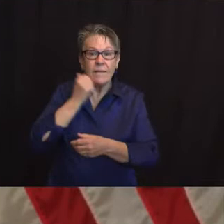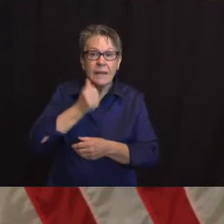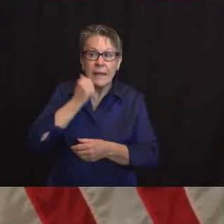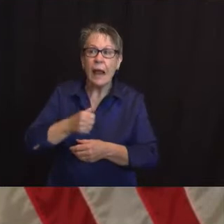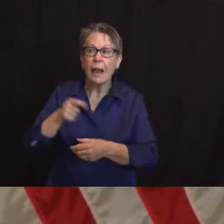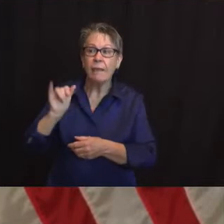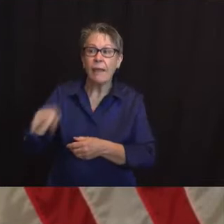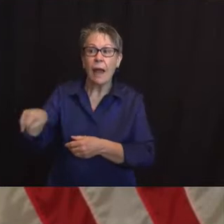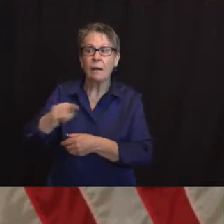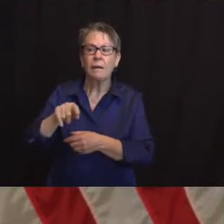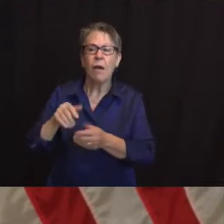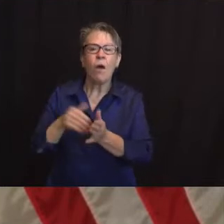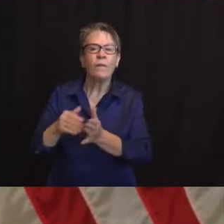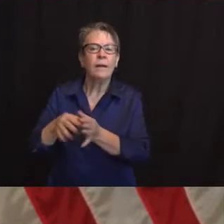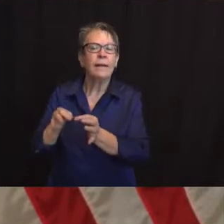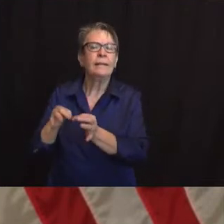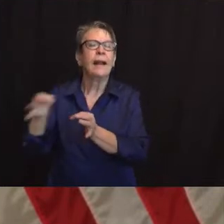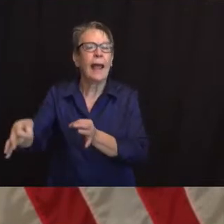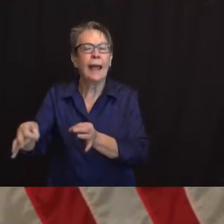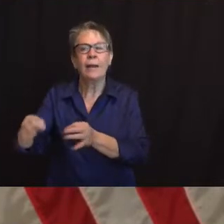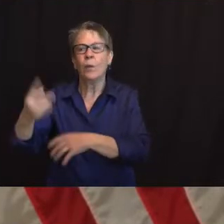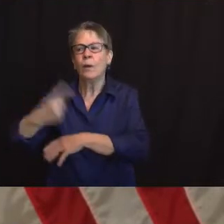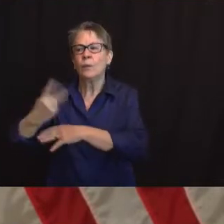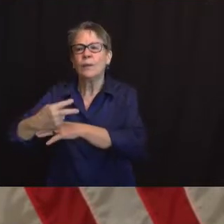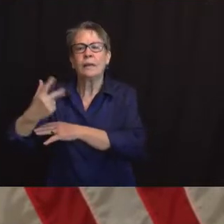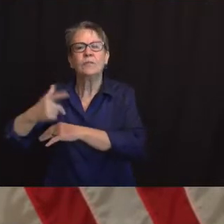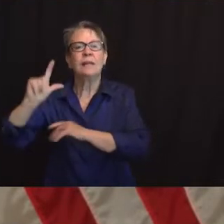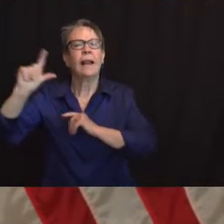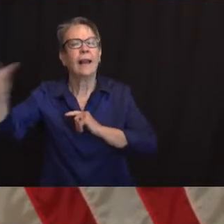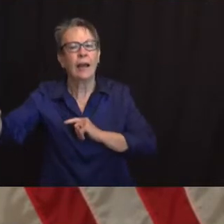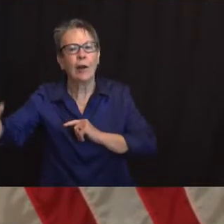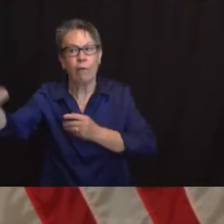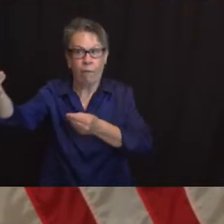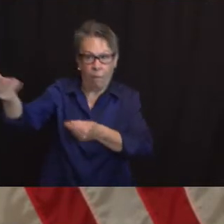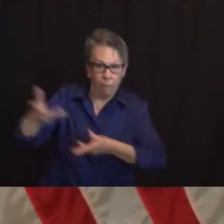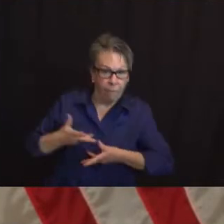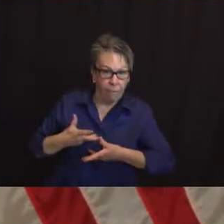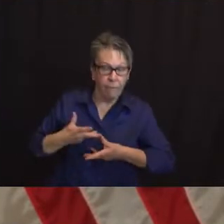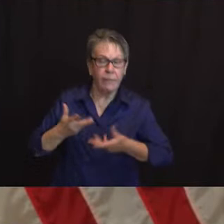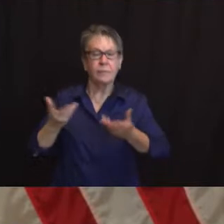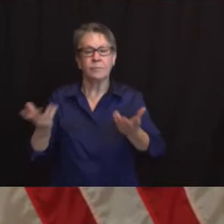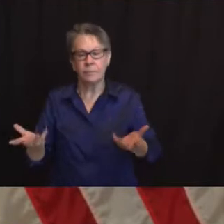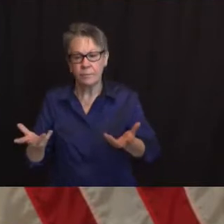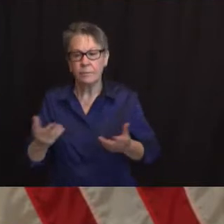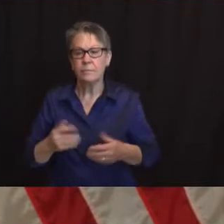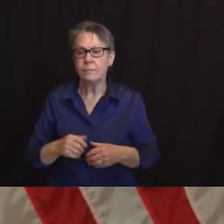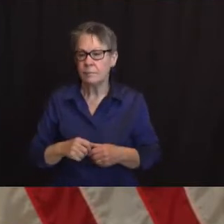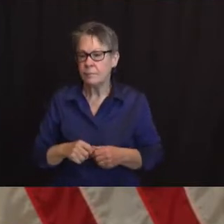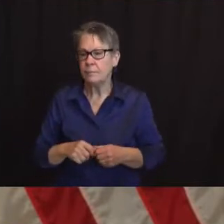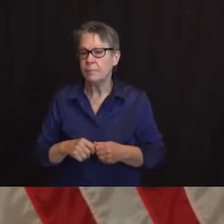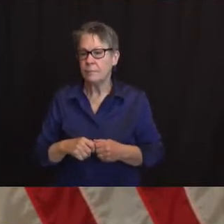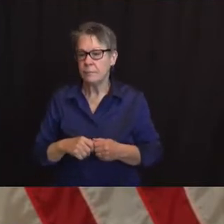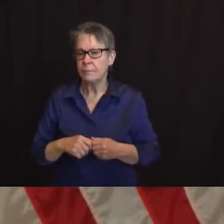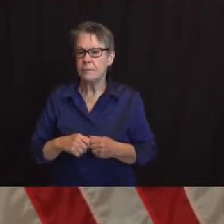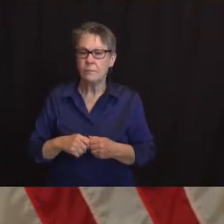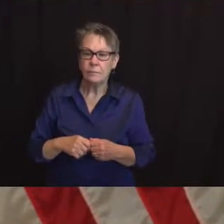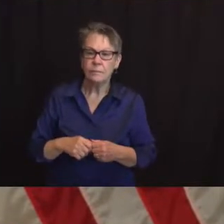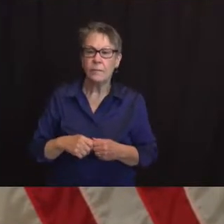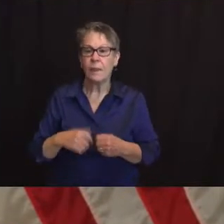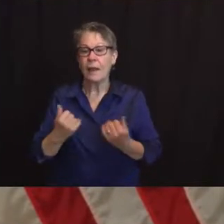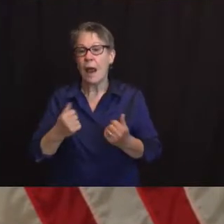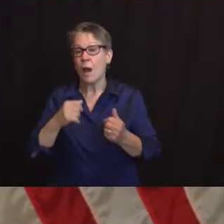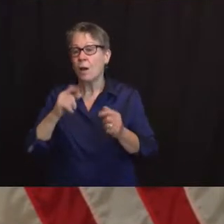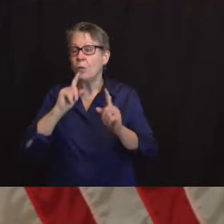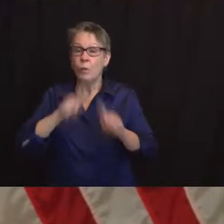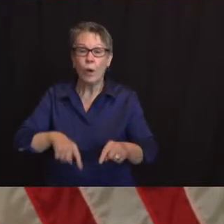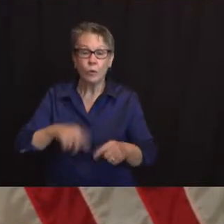2,400 new PCR tests today. When we actually then, you know, go back and take a look at these reports, they kind of shake